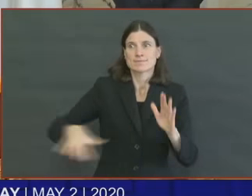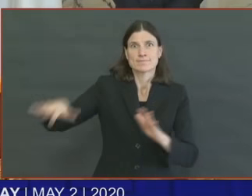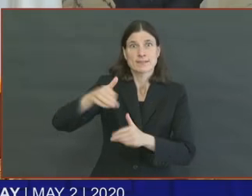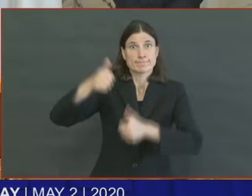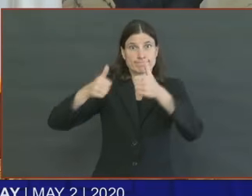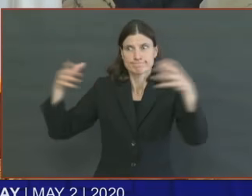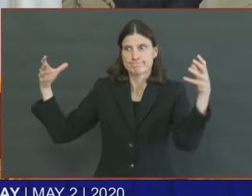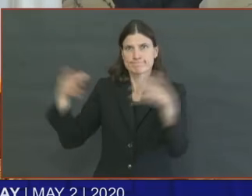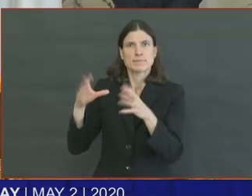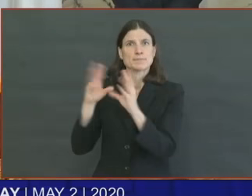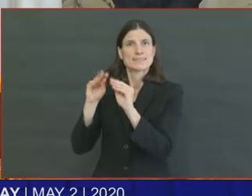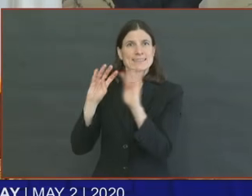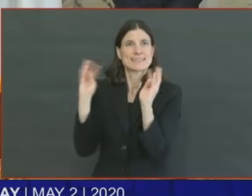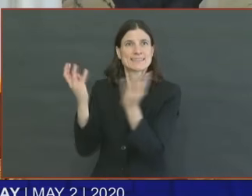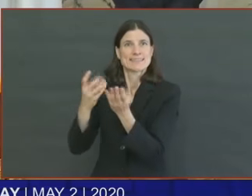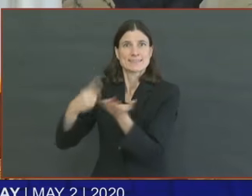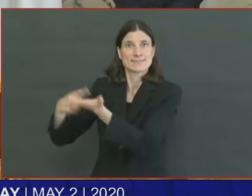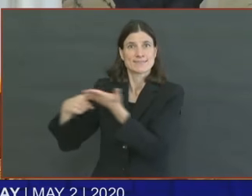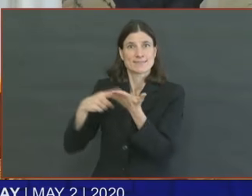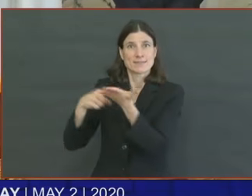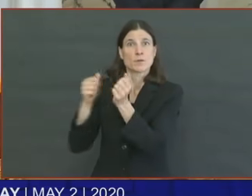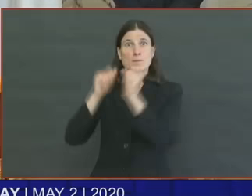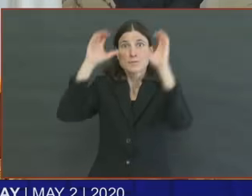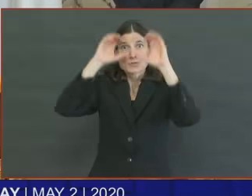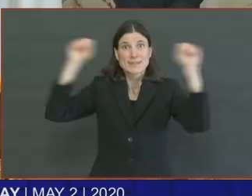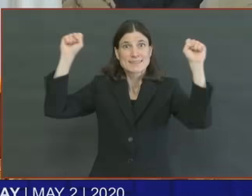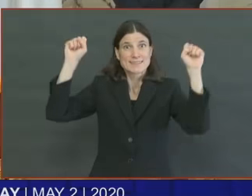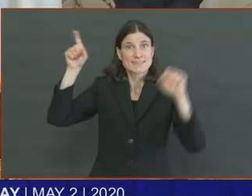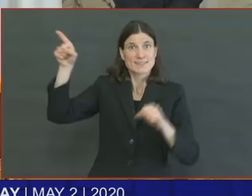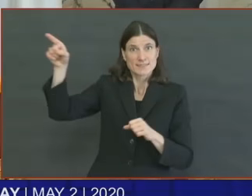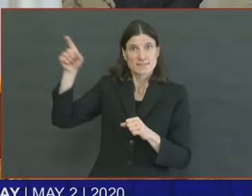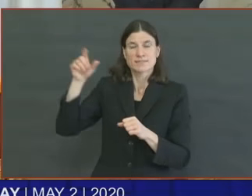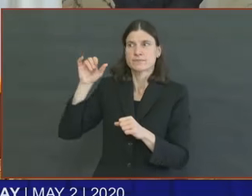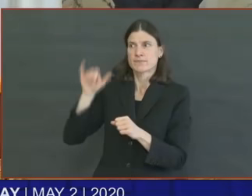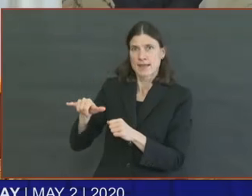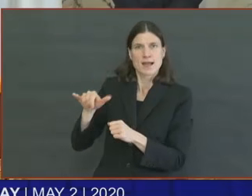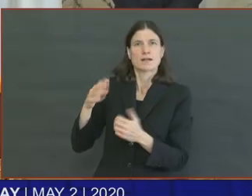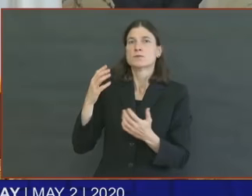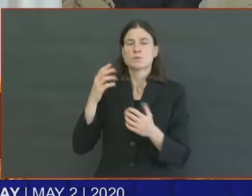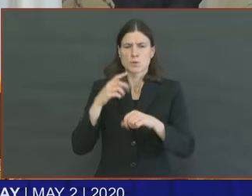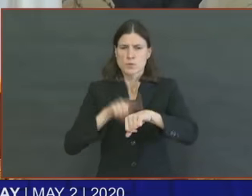3 o'clock Monday, and then every other day, 1 o'clock.